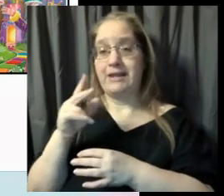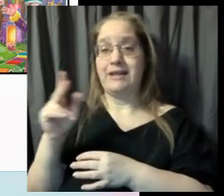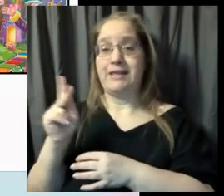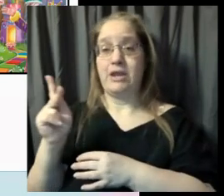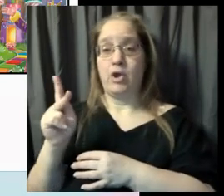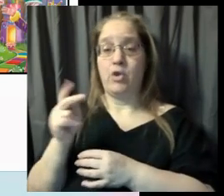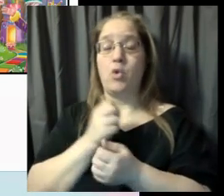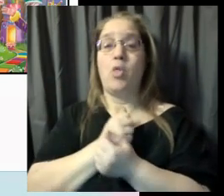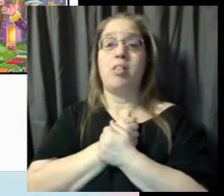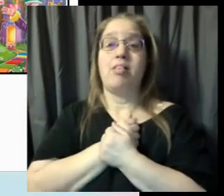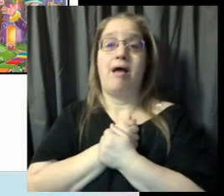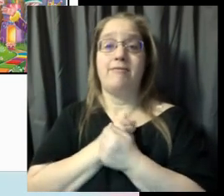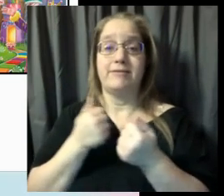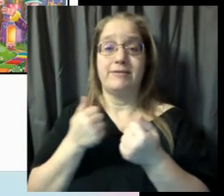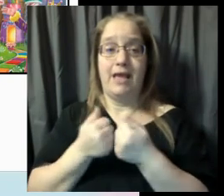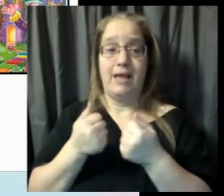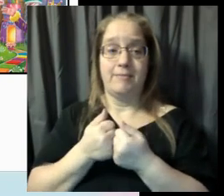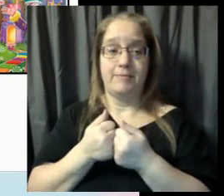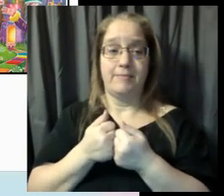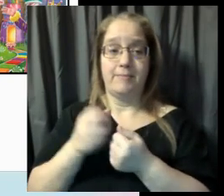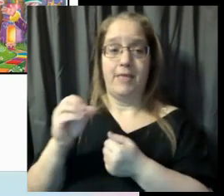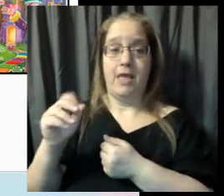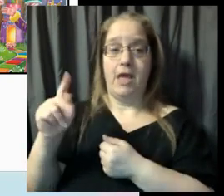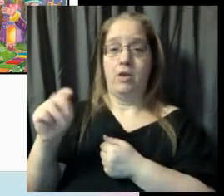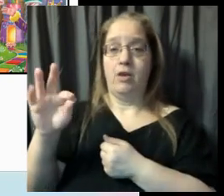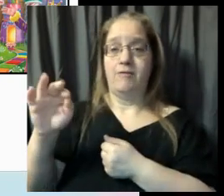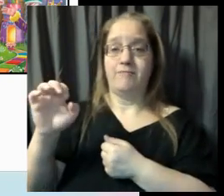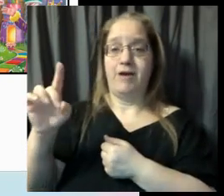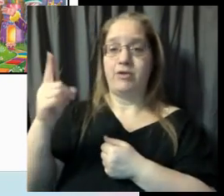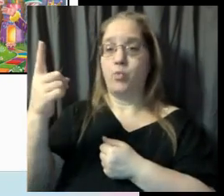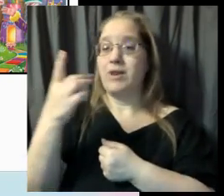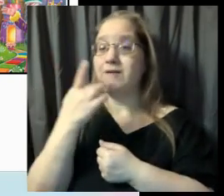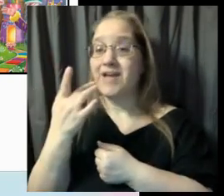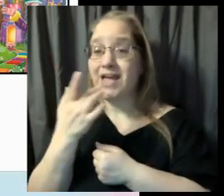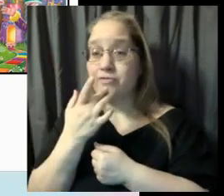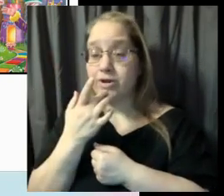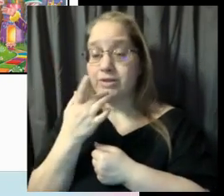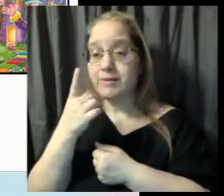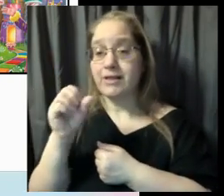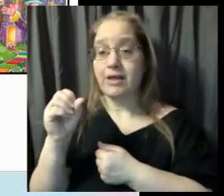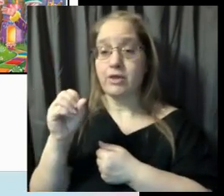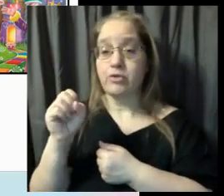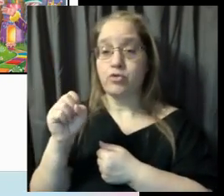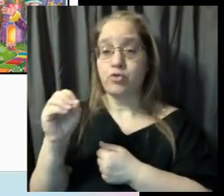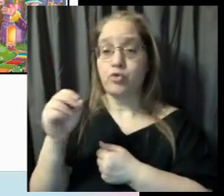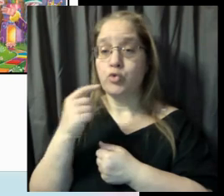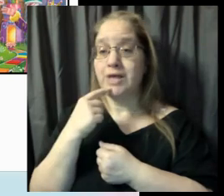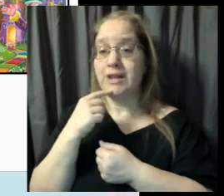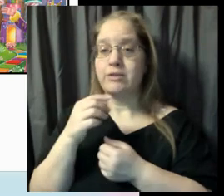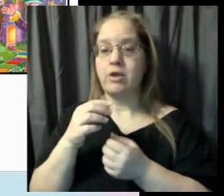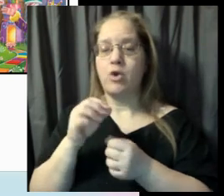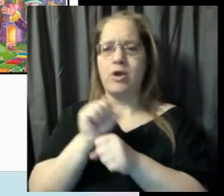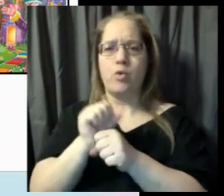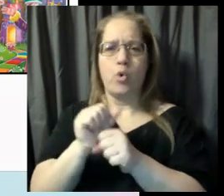and any kind of game fiend. And Outfox is one of our favorites. It's great because like Sue said, it's cooperative. So we're all